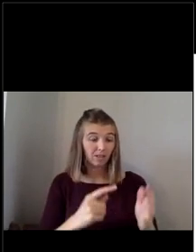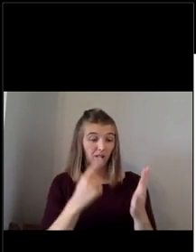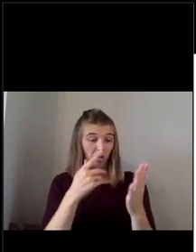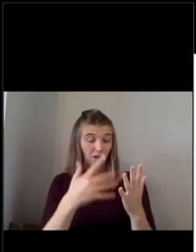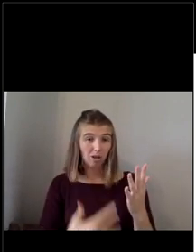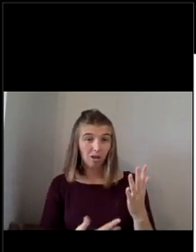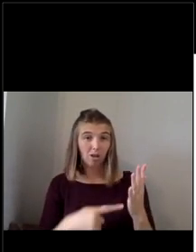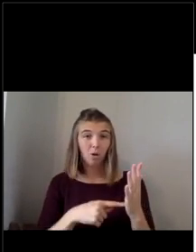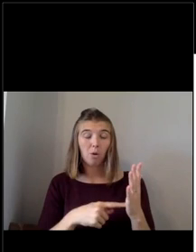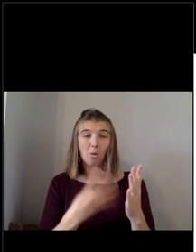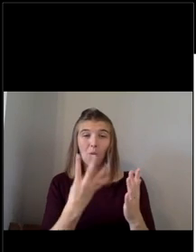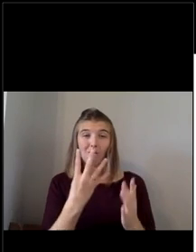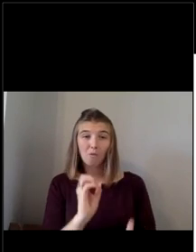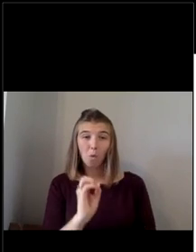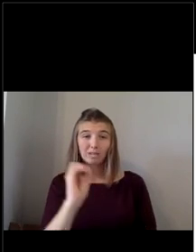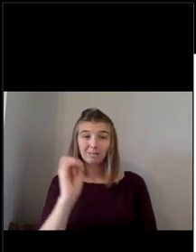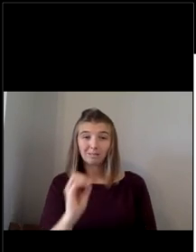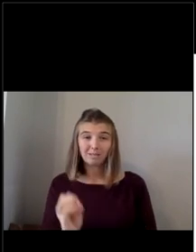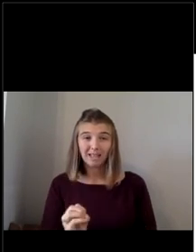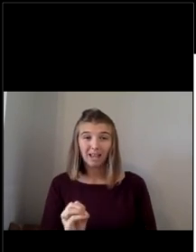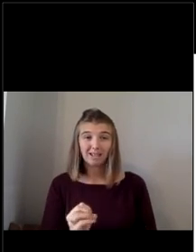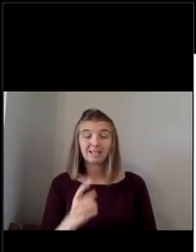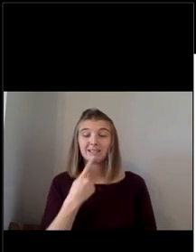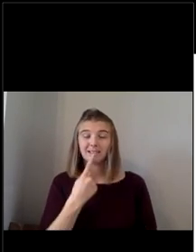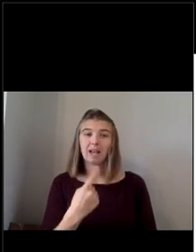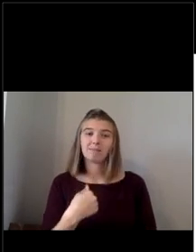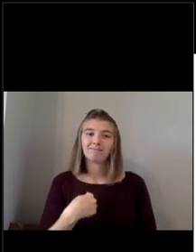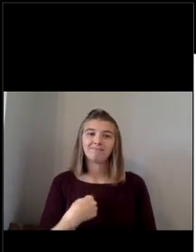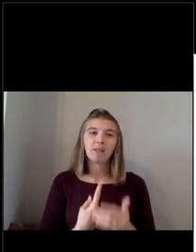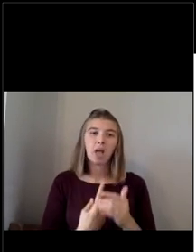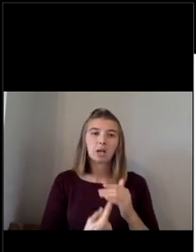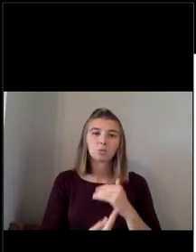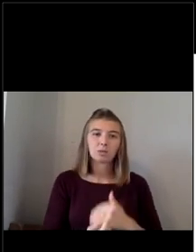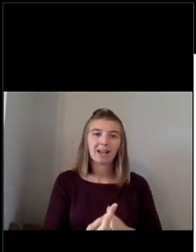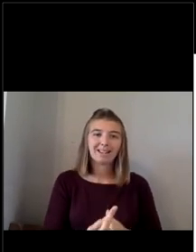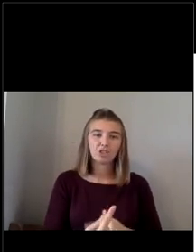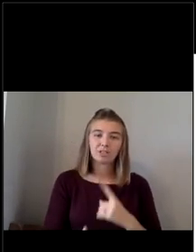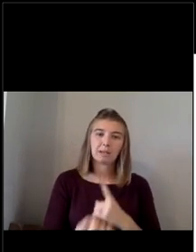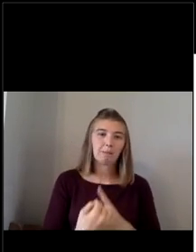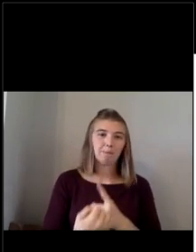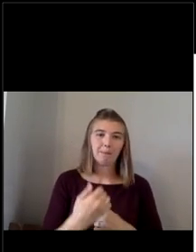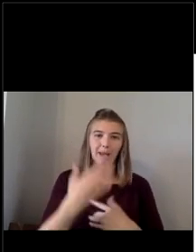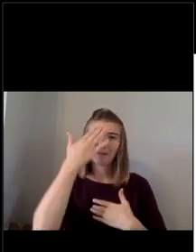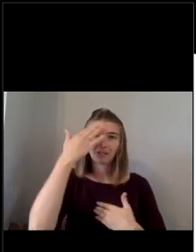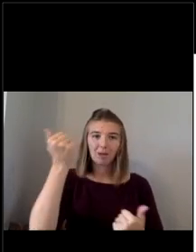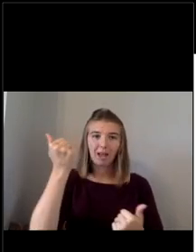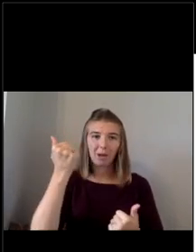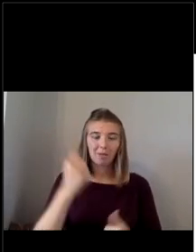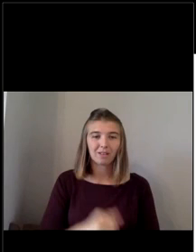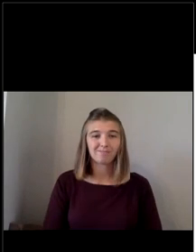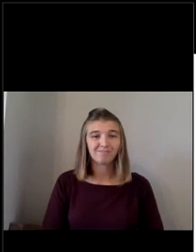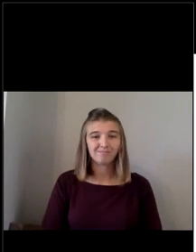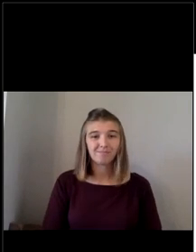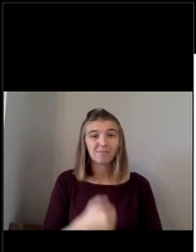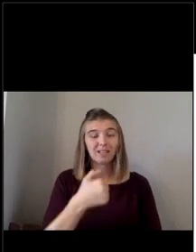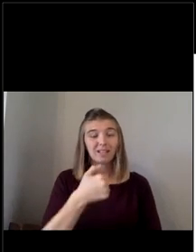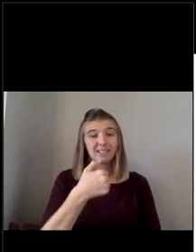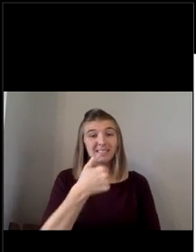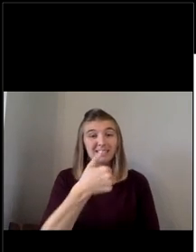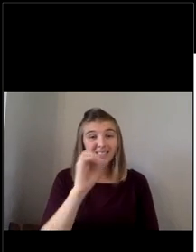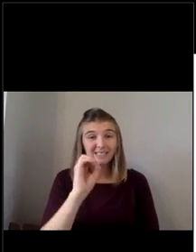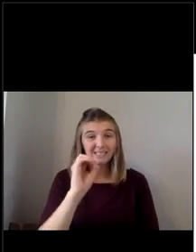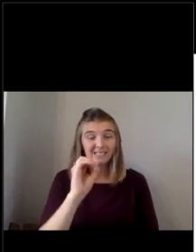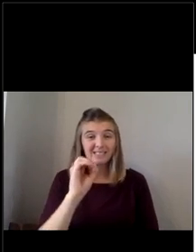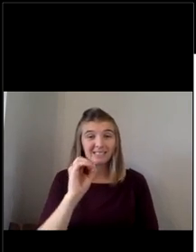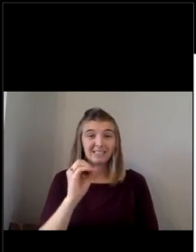the biggest factor impacting on their mental health, and that 64% of PhD candidates feel socially isolated.